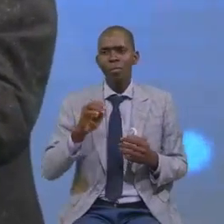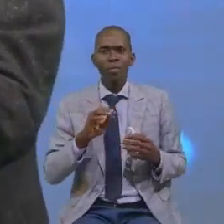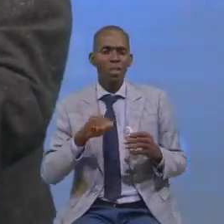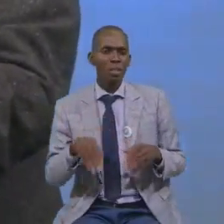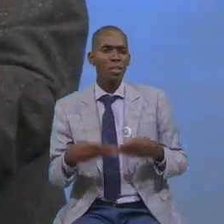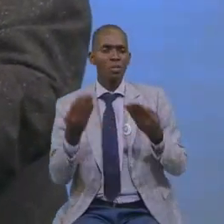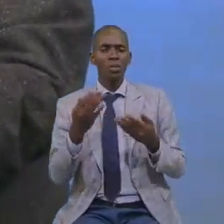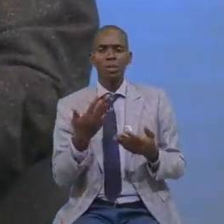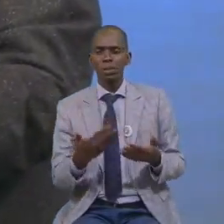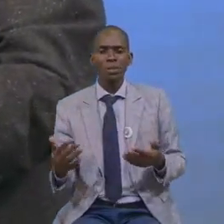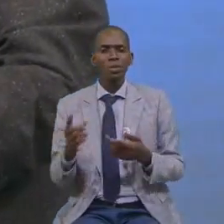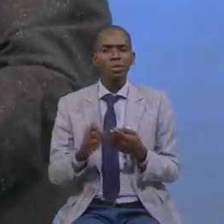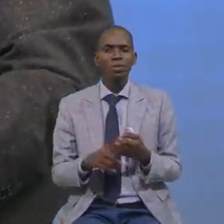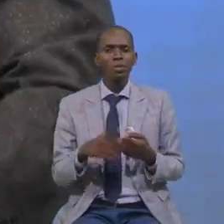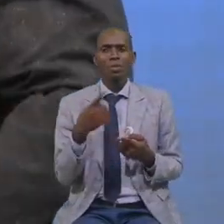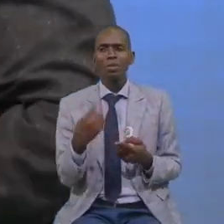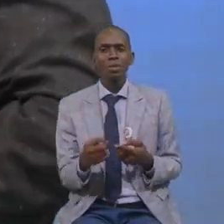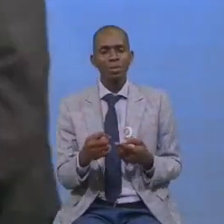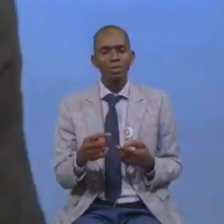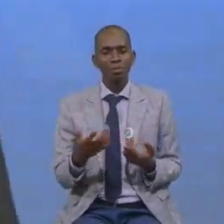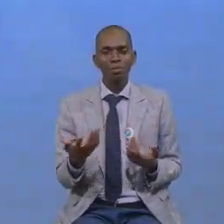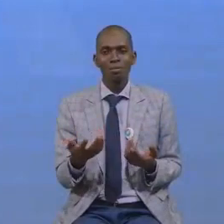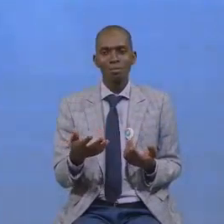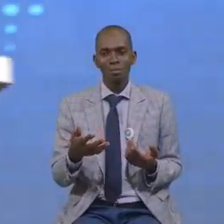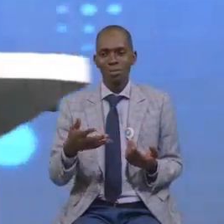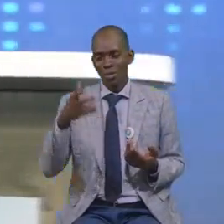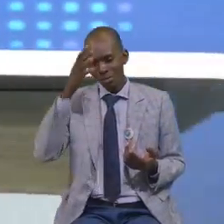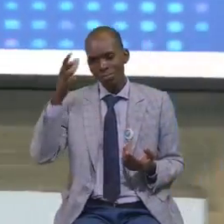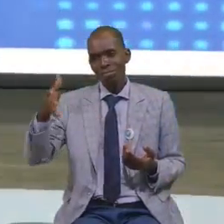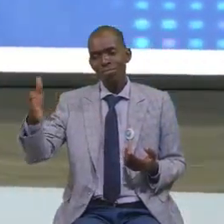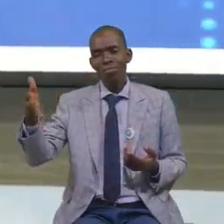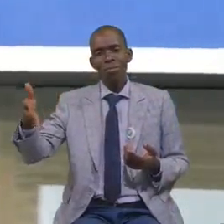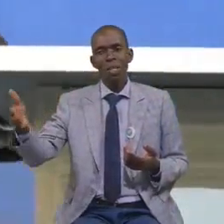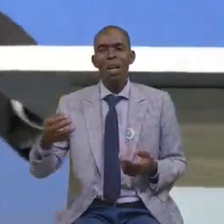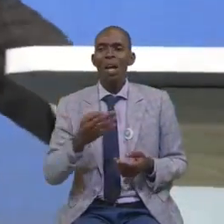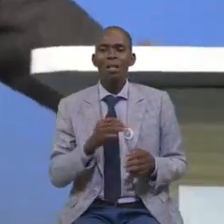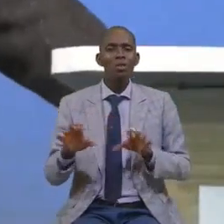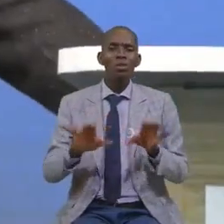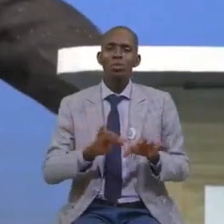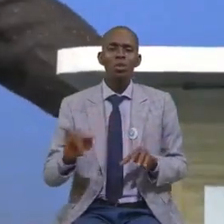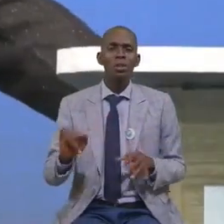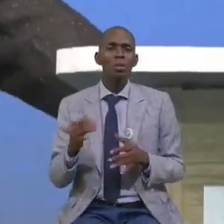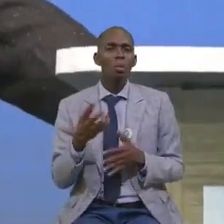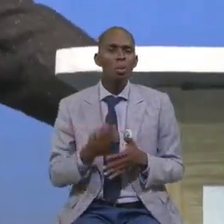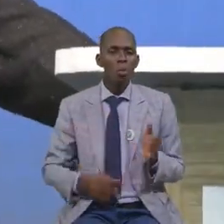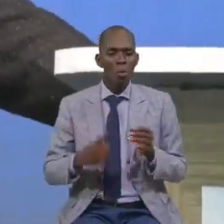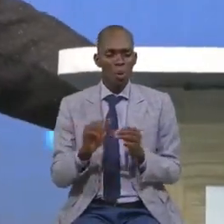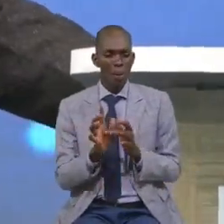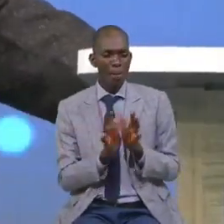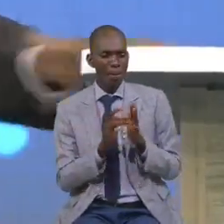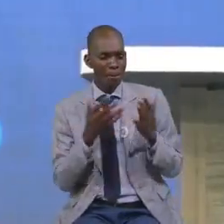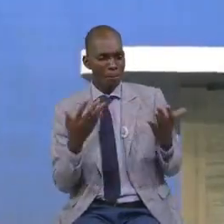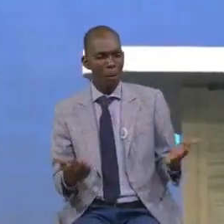sacrificing to, you know, the great fathers, and doing what the Bible